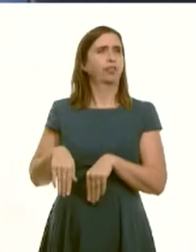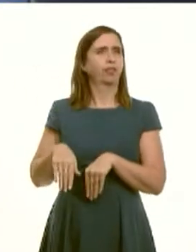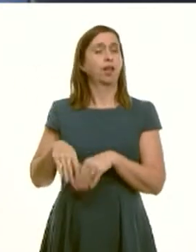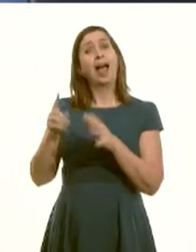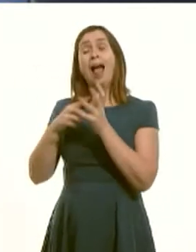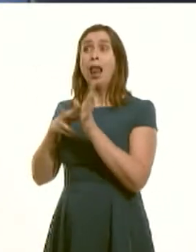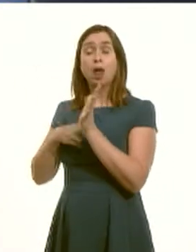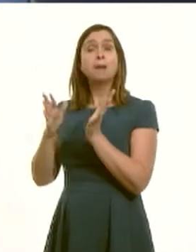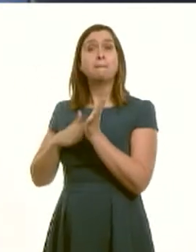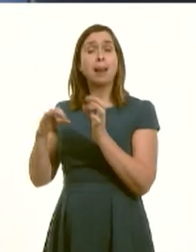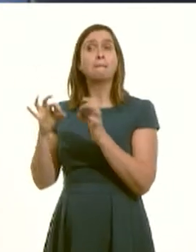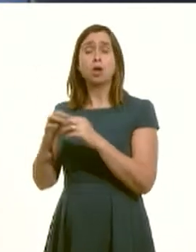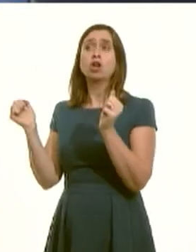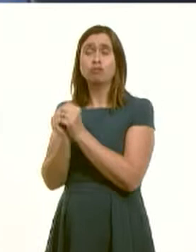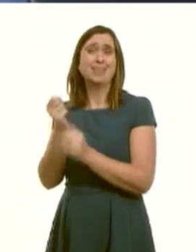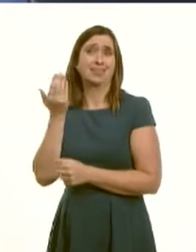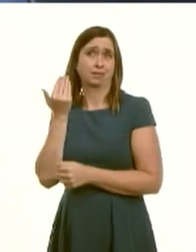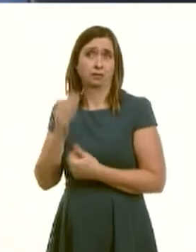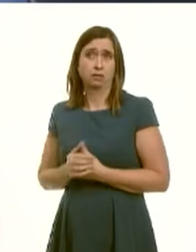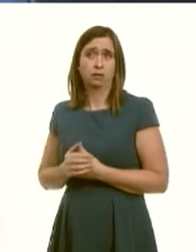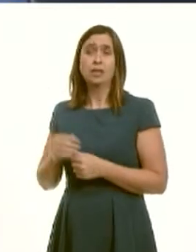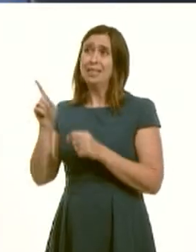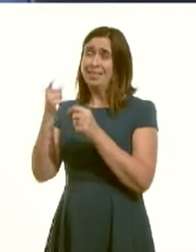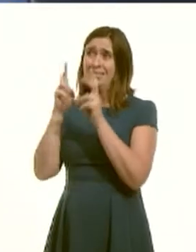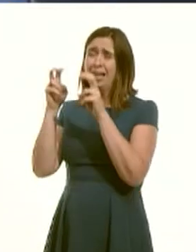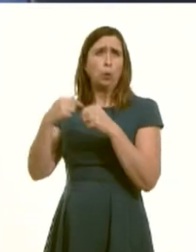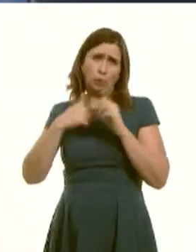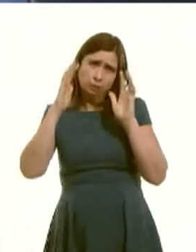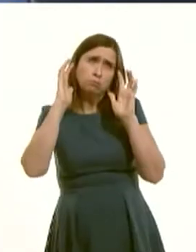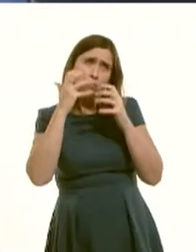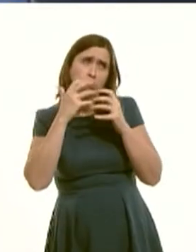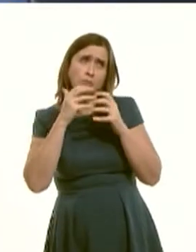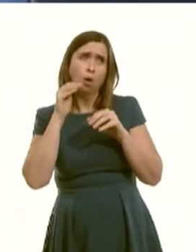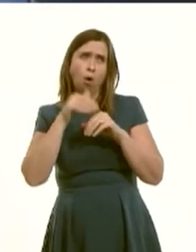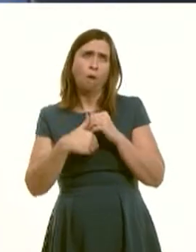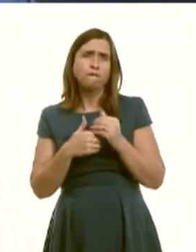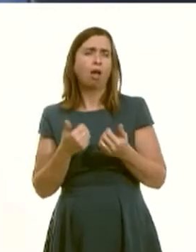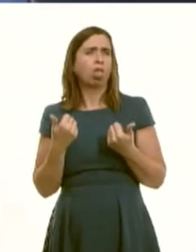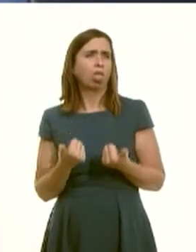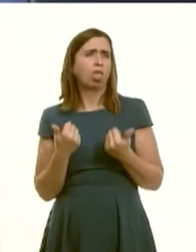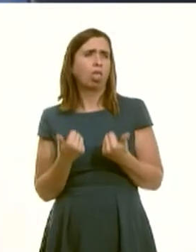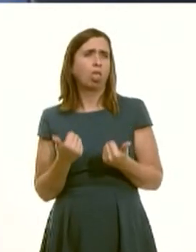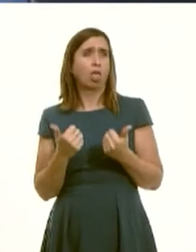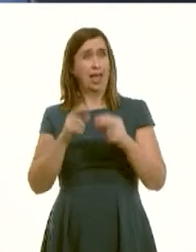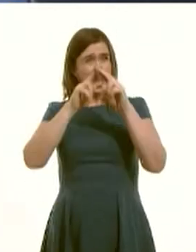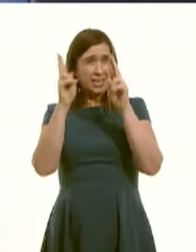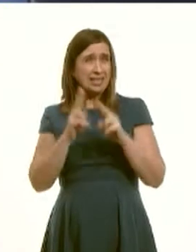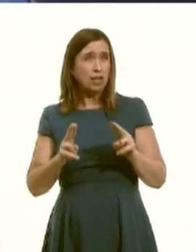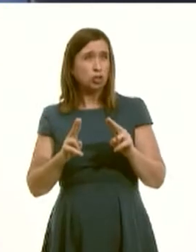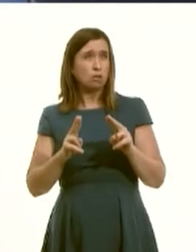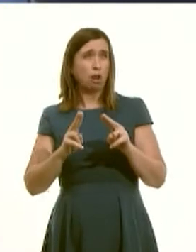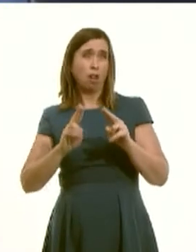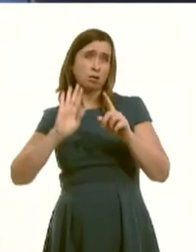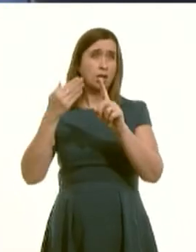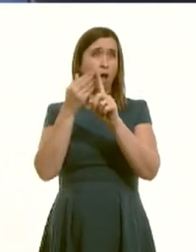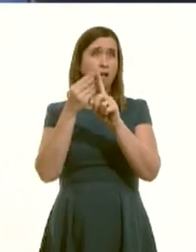Milburn agreed with that, and he said, and I quote again, "We are concerned about the lack of ambition in the new international target set